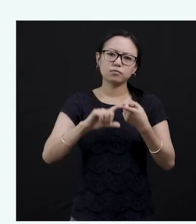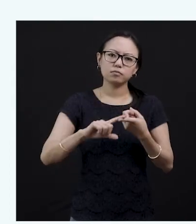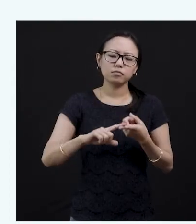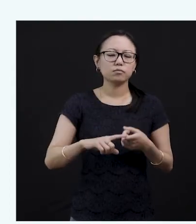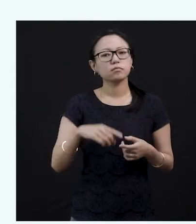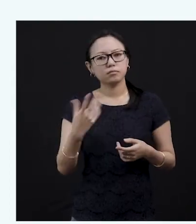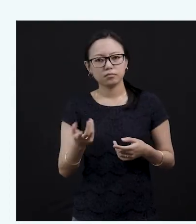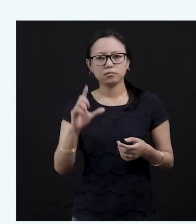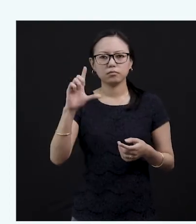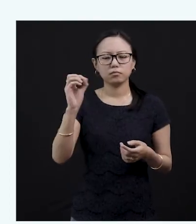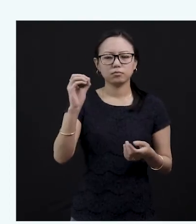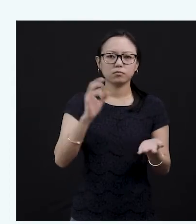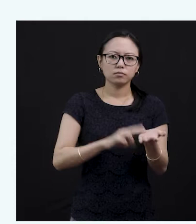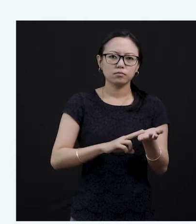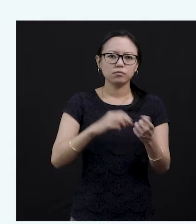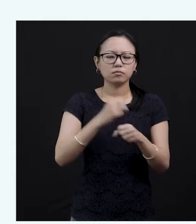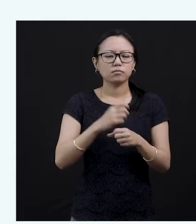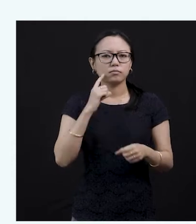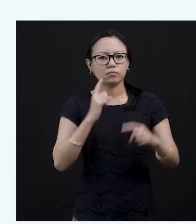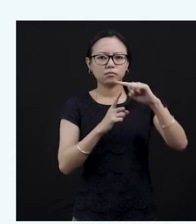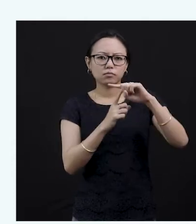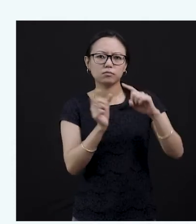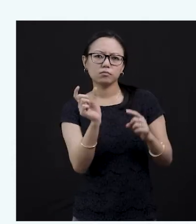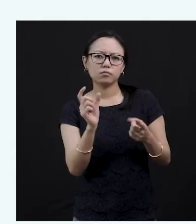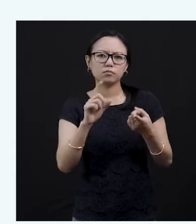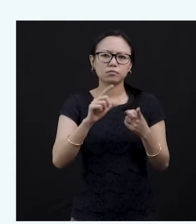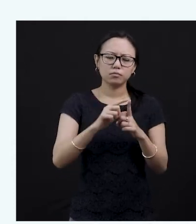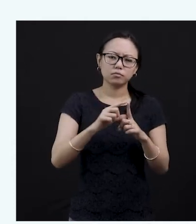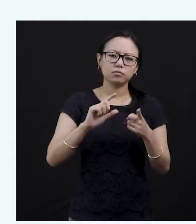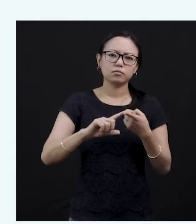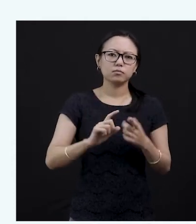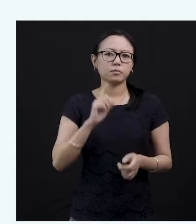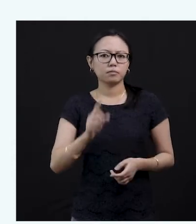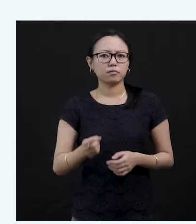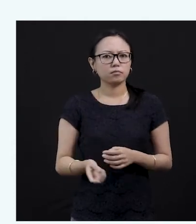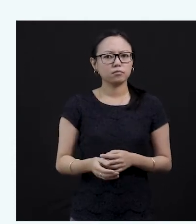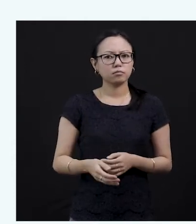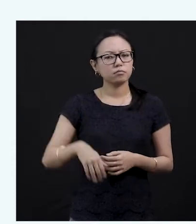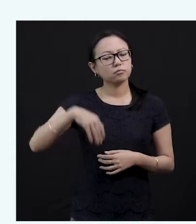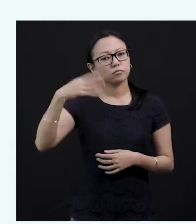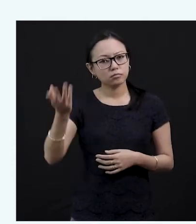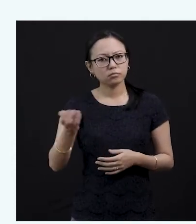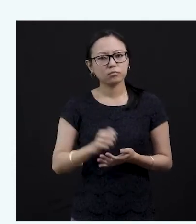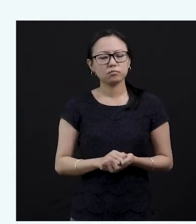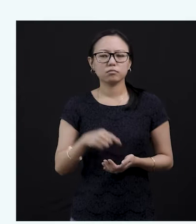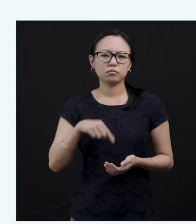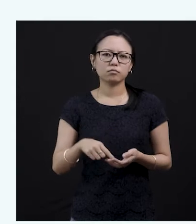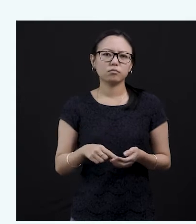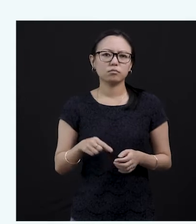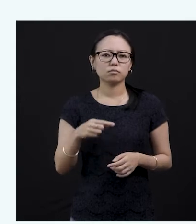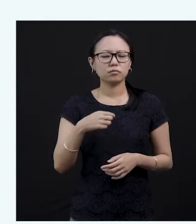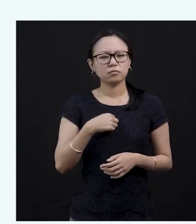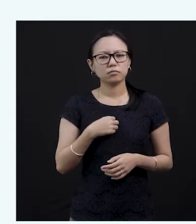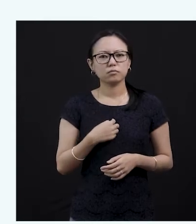to the third part, I want to give a few revisions on what I have covered in the last 2 classes. So